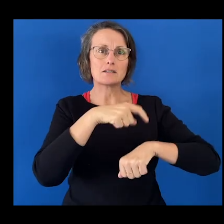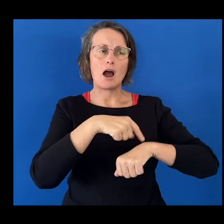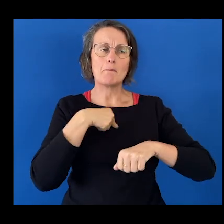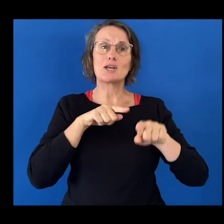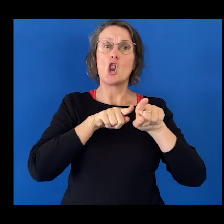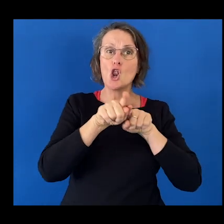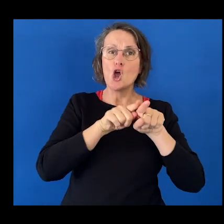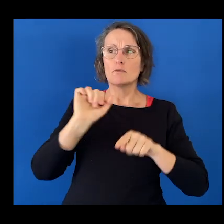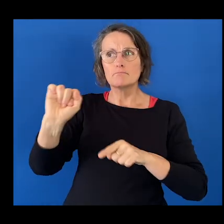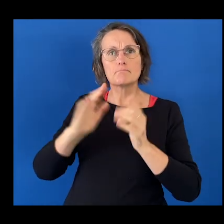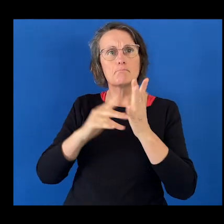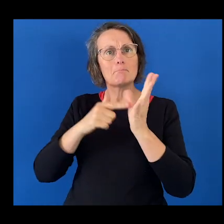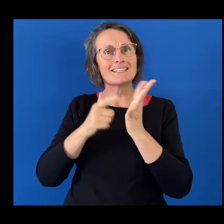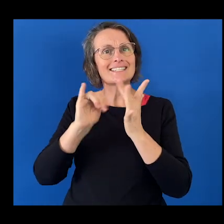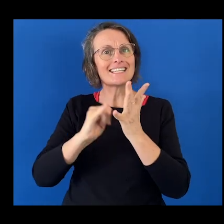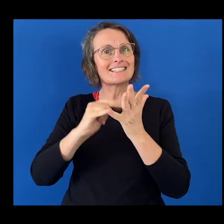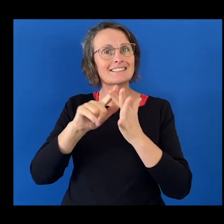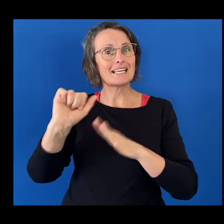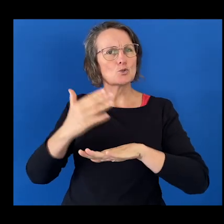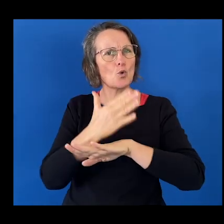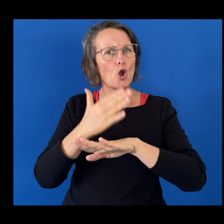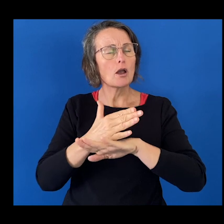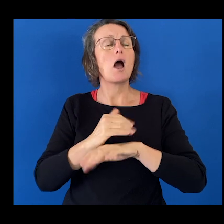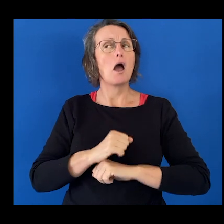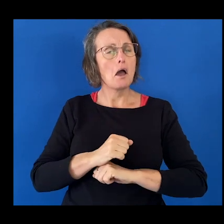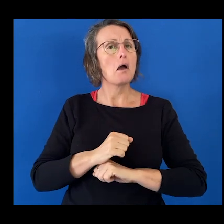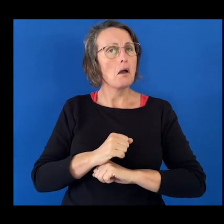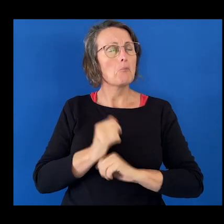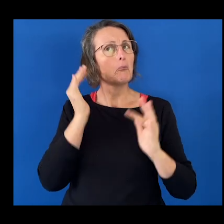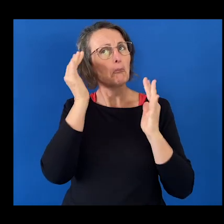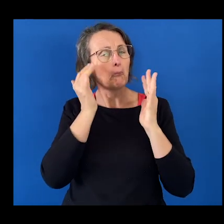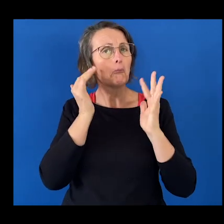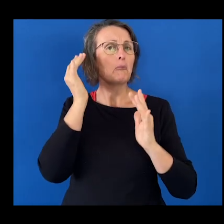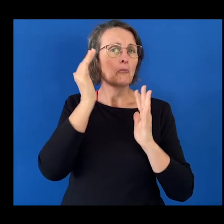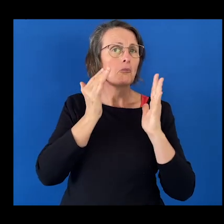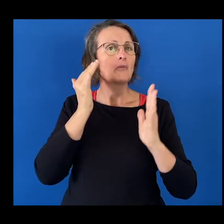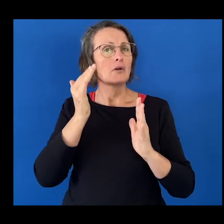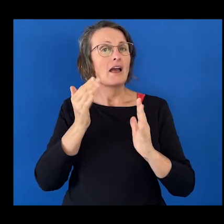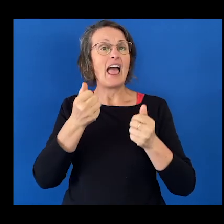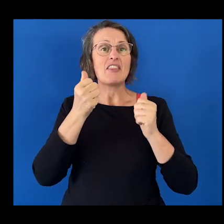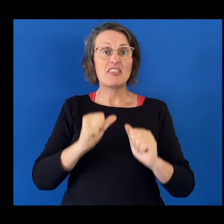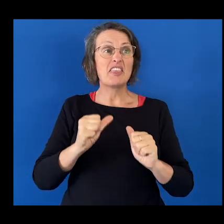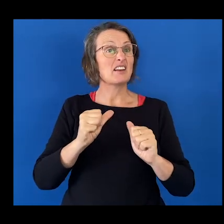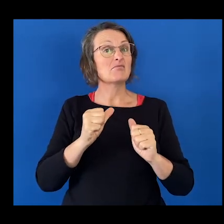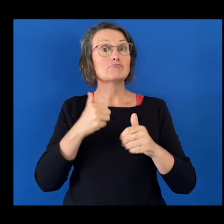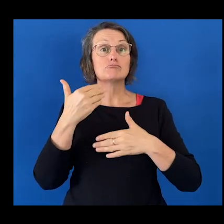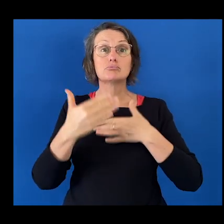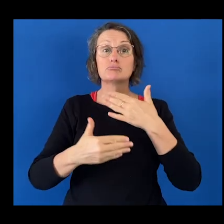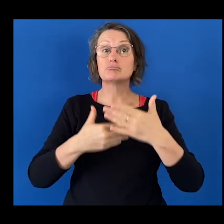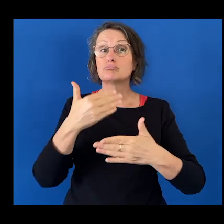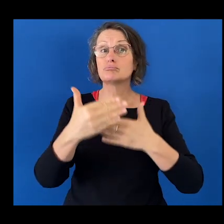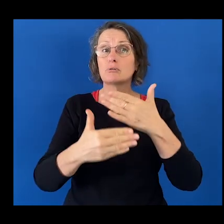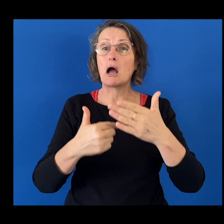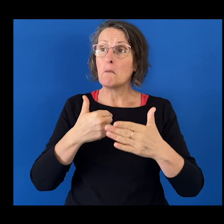that time that I became aware of his work. And that interest in him kind of followed me